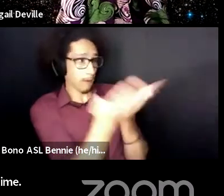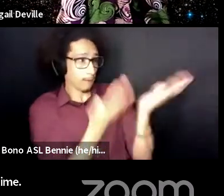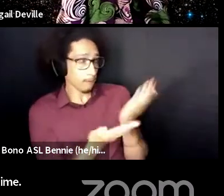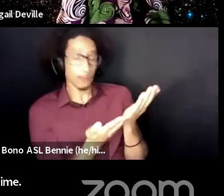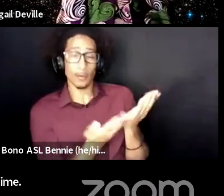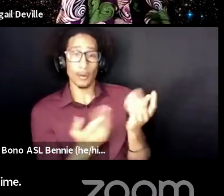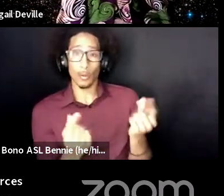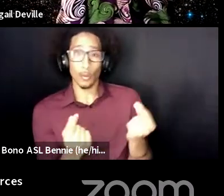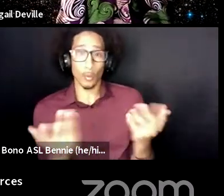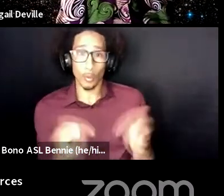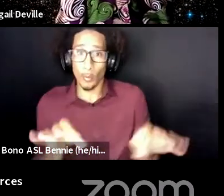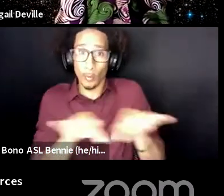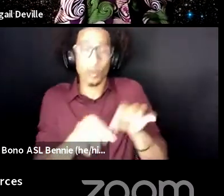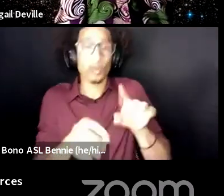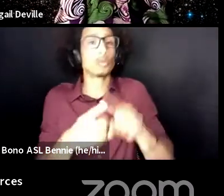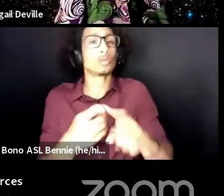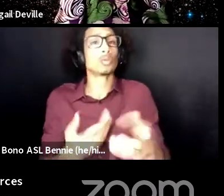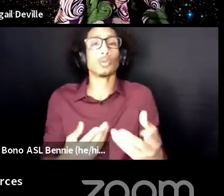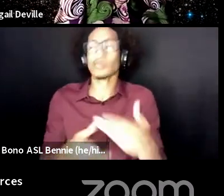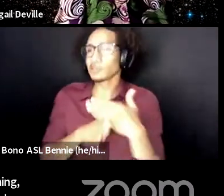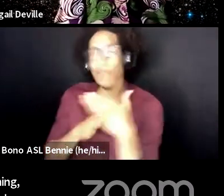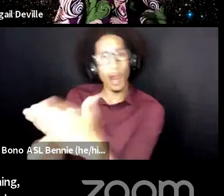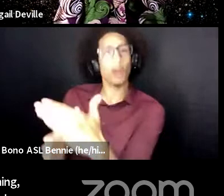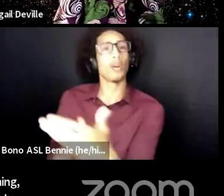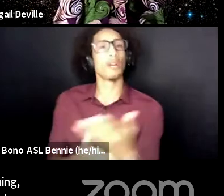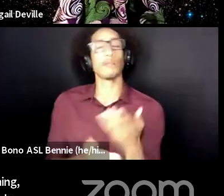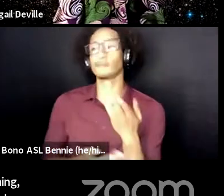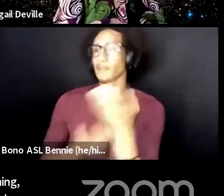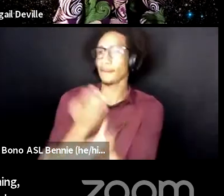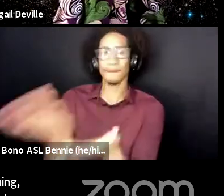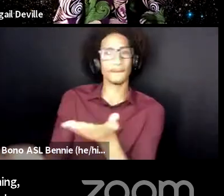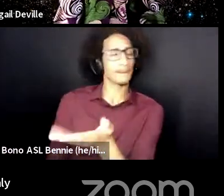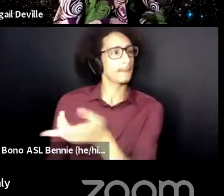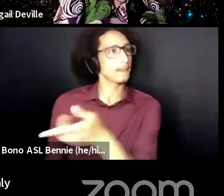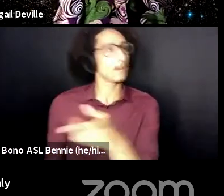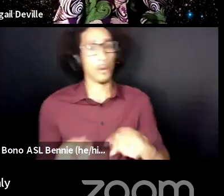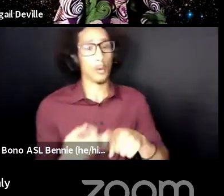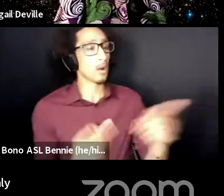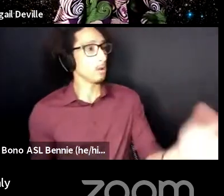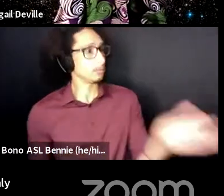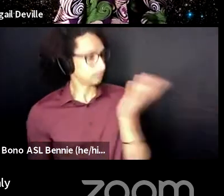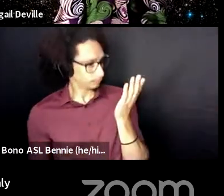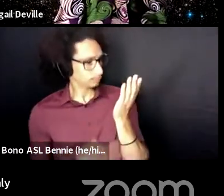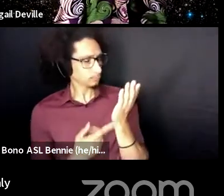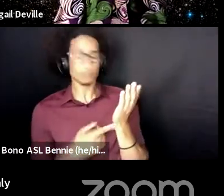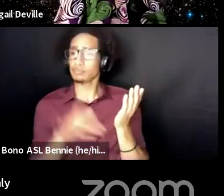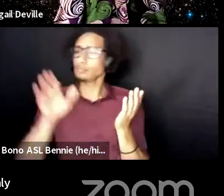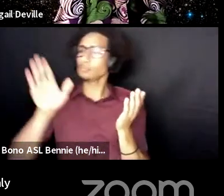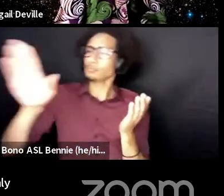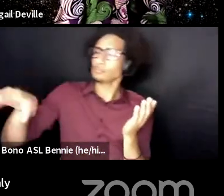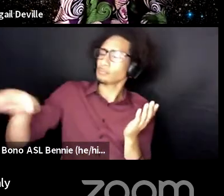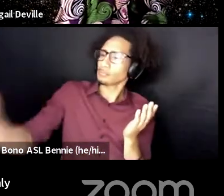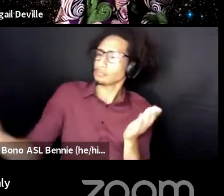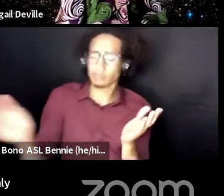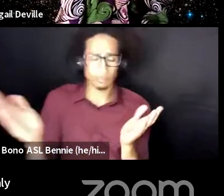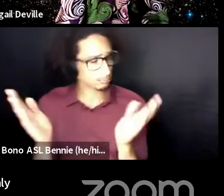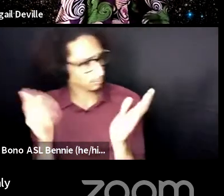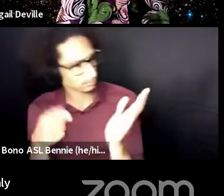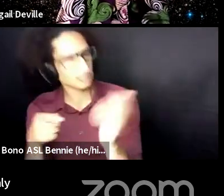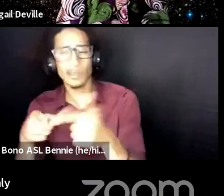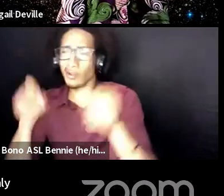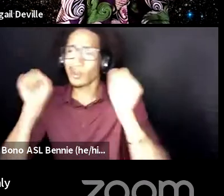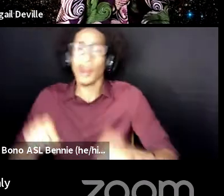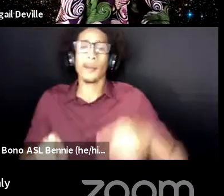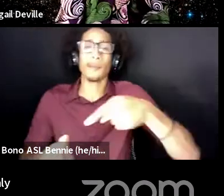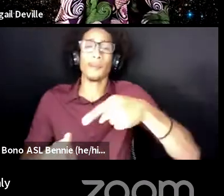if we're able to, so that there are more of us. And the more of us that they see, then it can't be denied, mm-hmm. right? But they can no